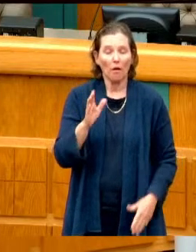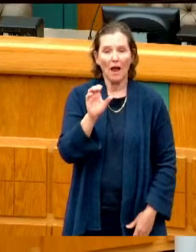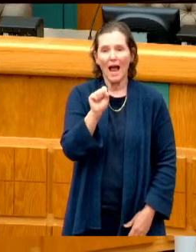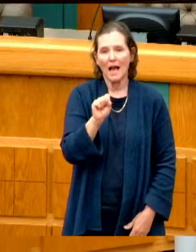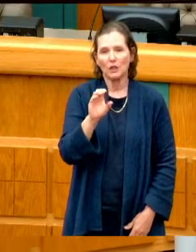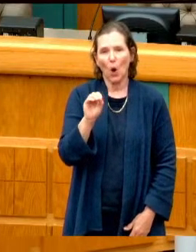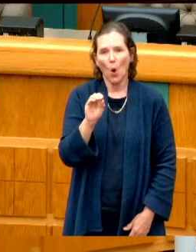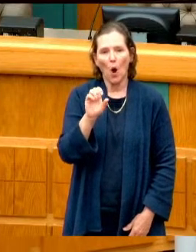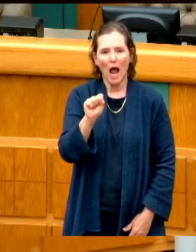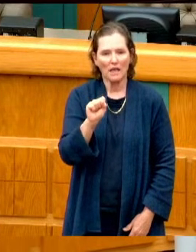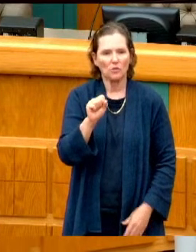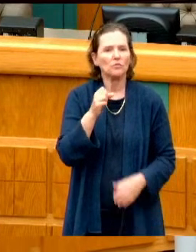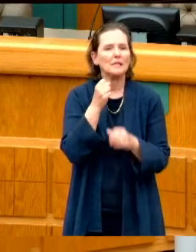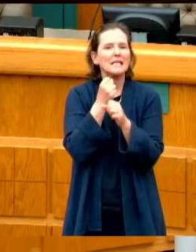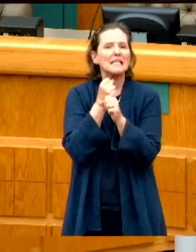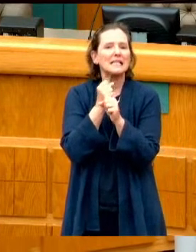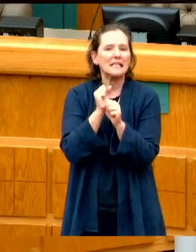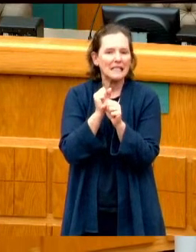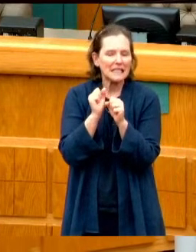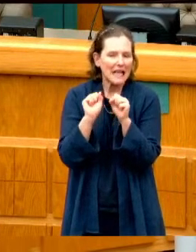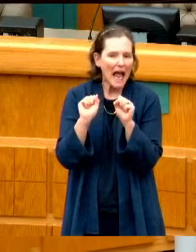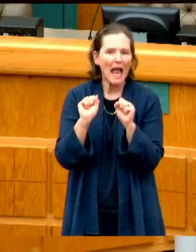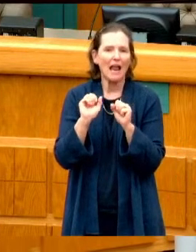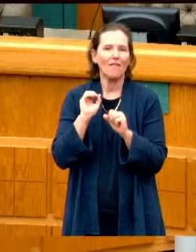can call the hotline at